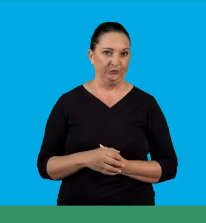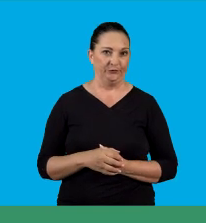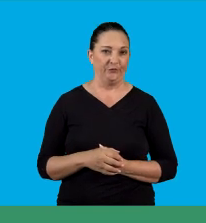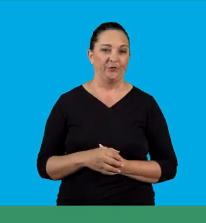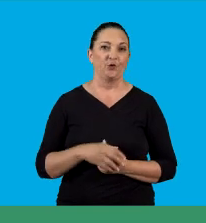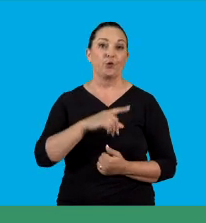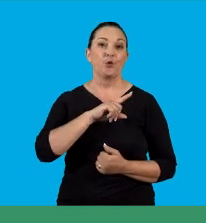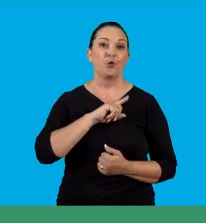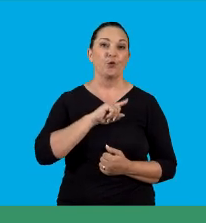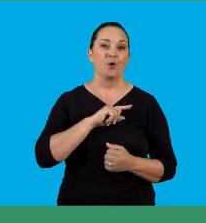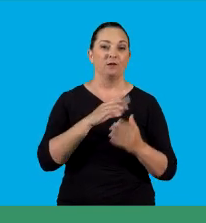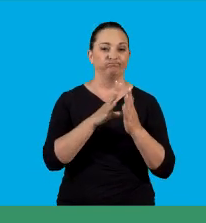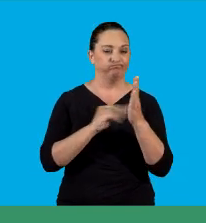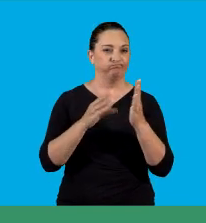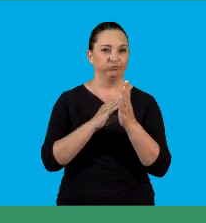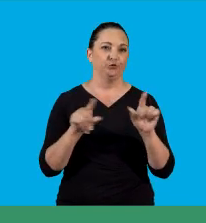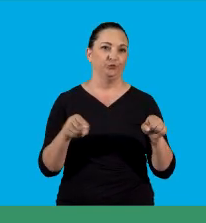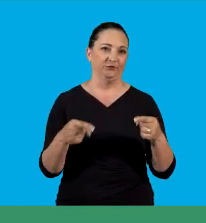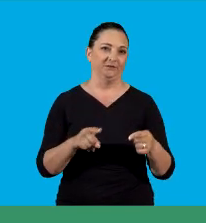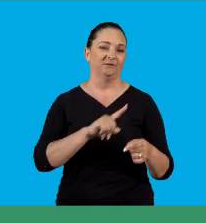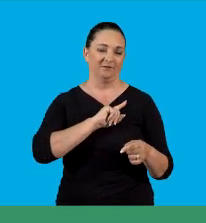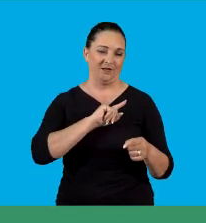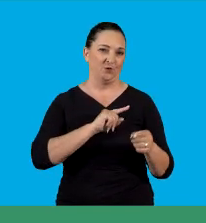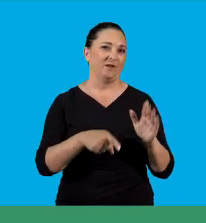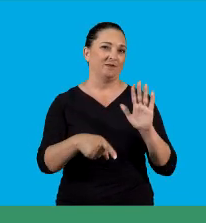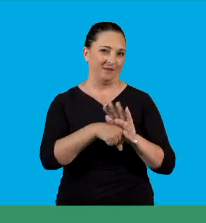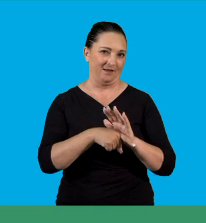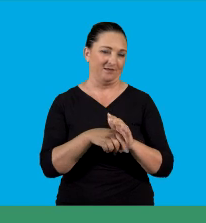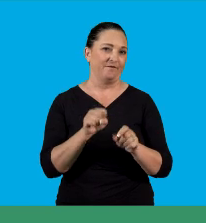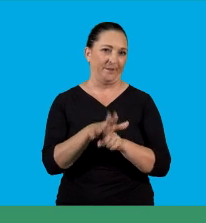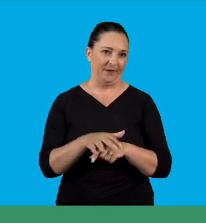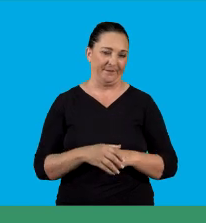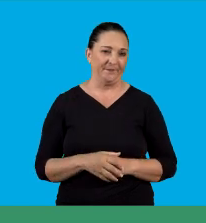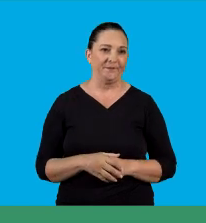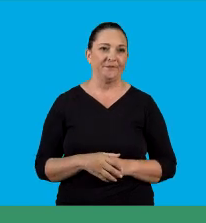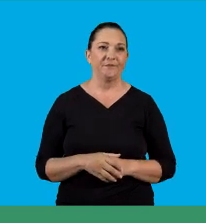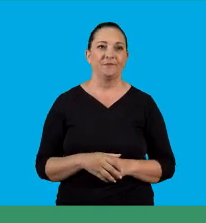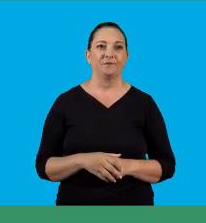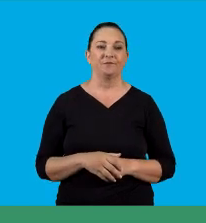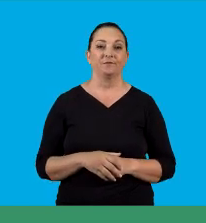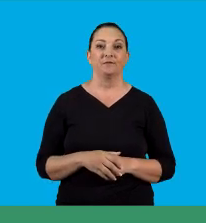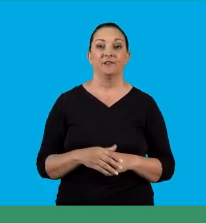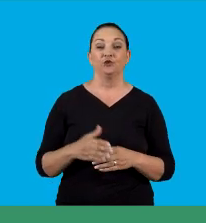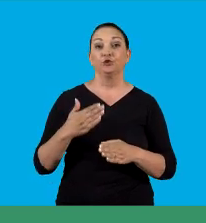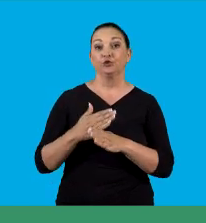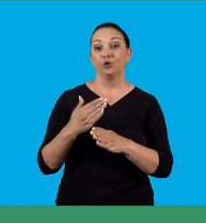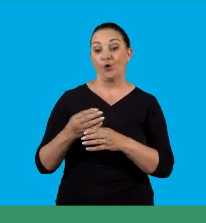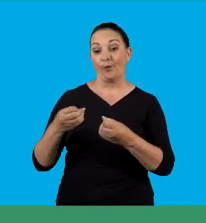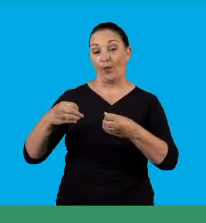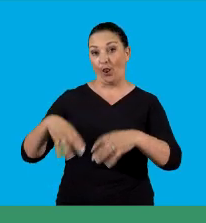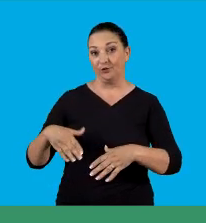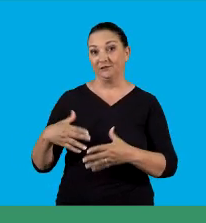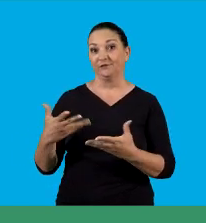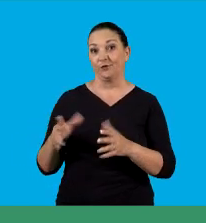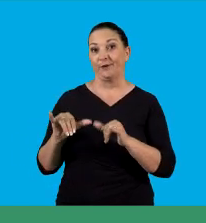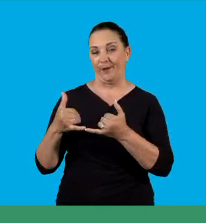their music. So this is the first negative impact of piracy. Then the second one would be this leads to job losses in